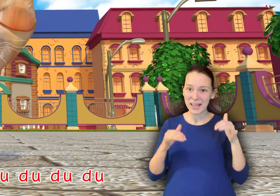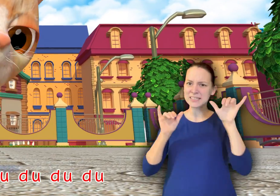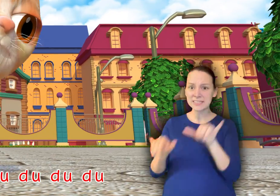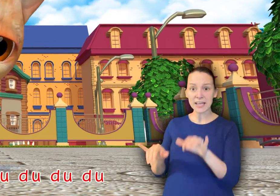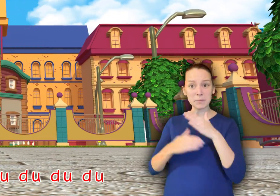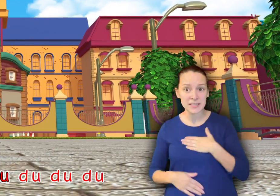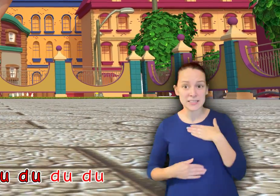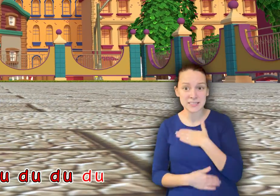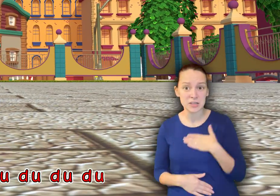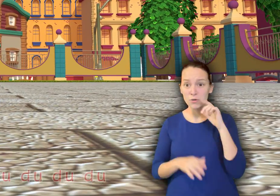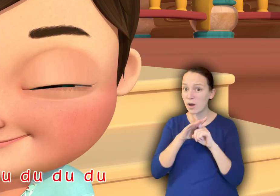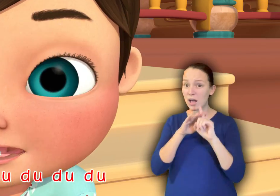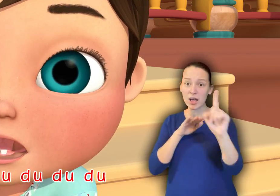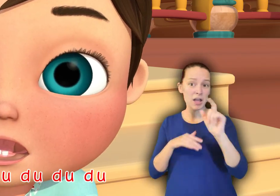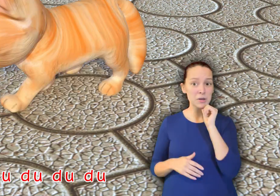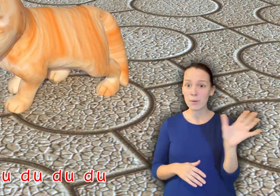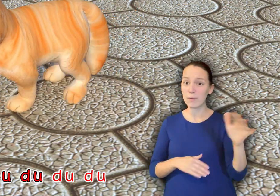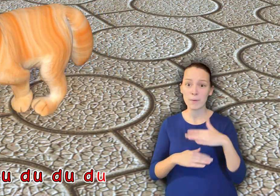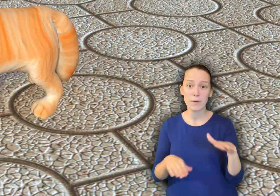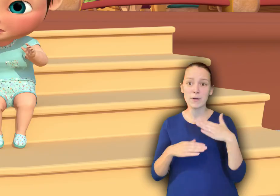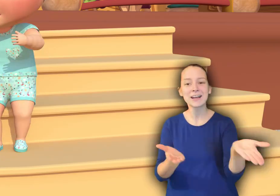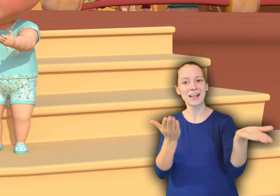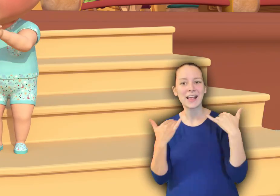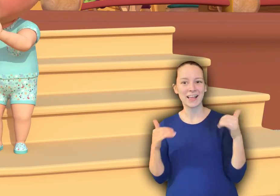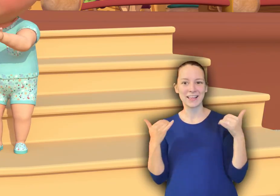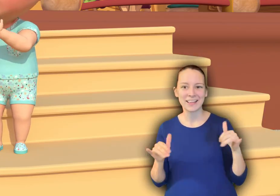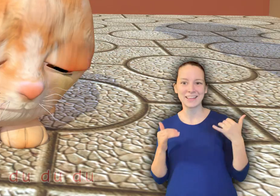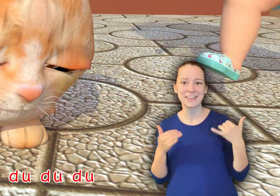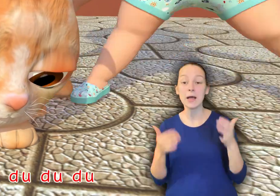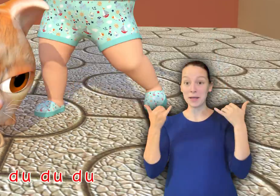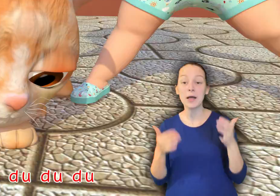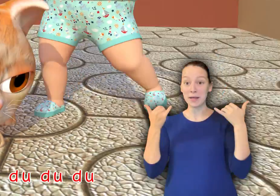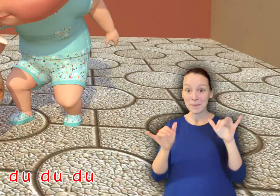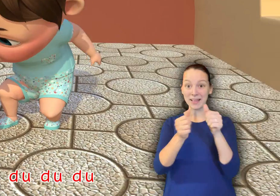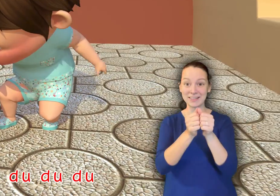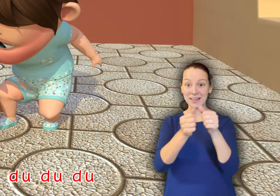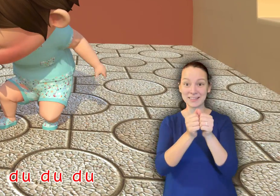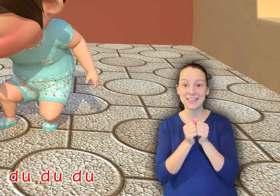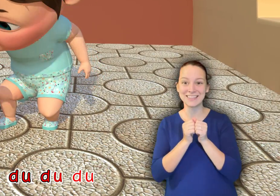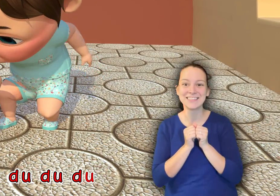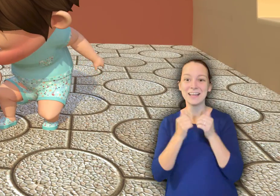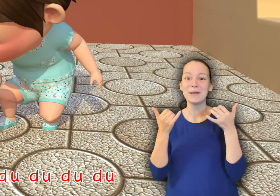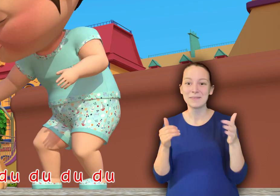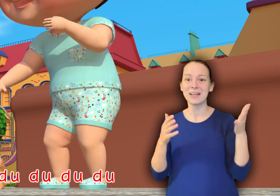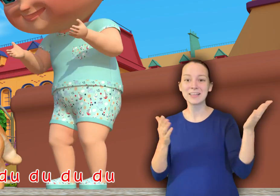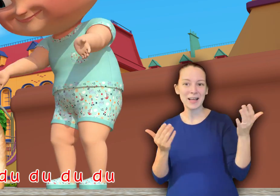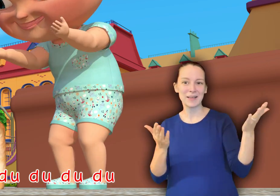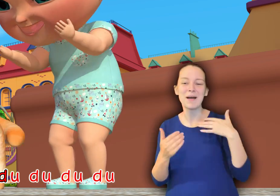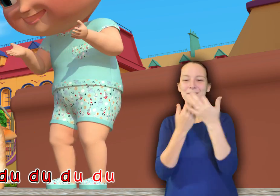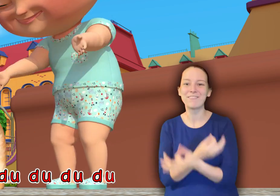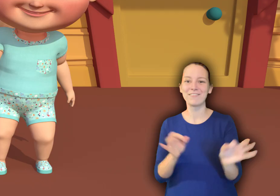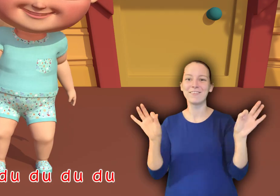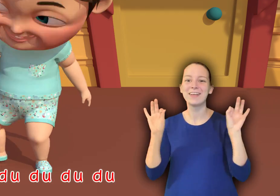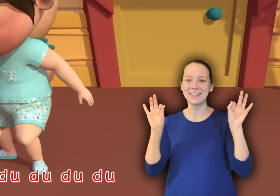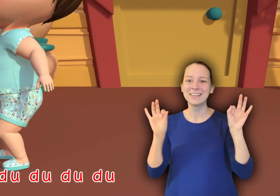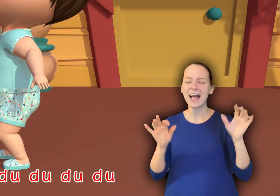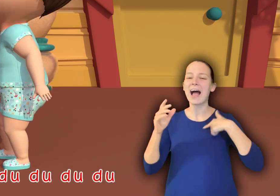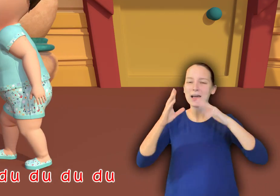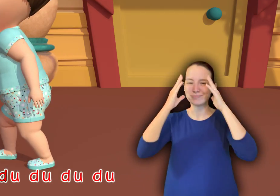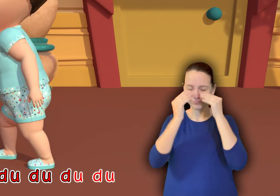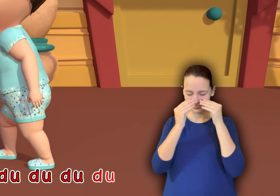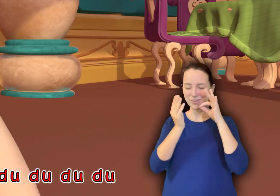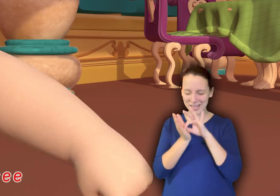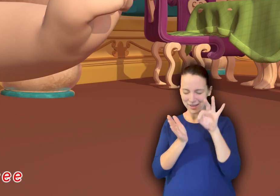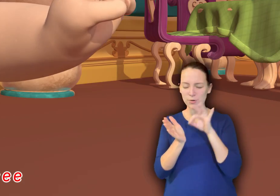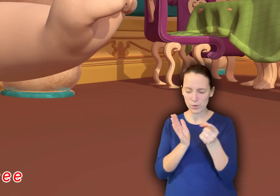play won't you stay don't run away come and play play with me for while they free